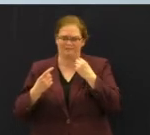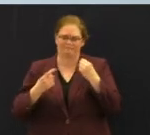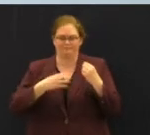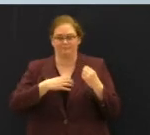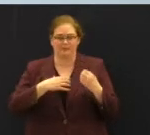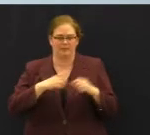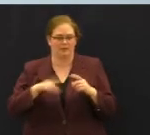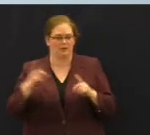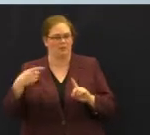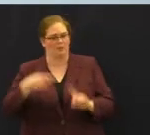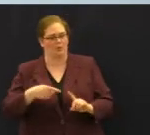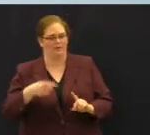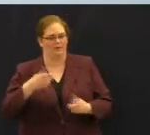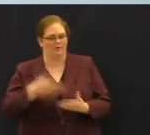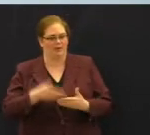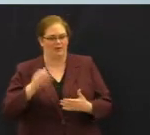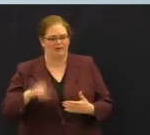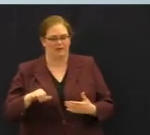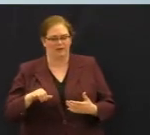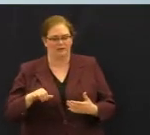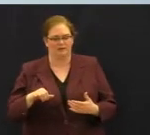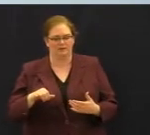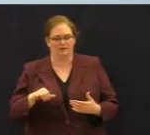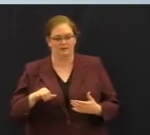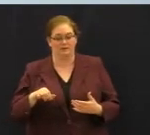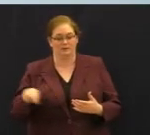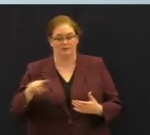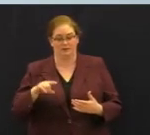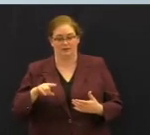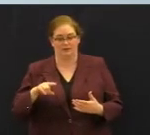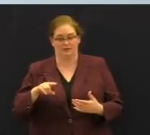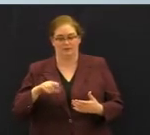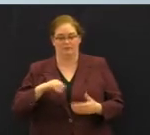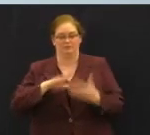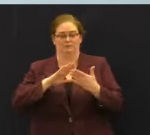just pointing out the fact that they stumbled across